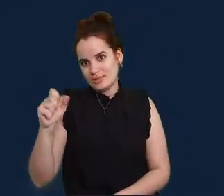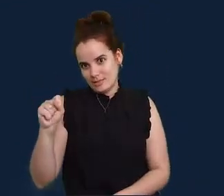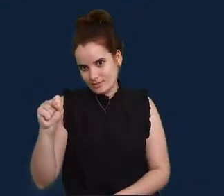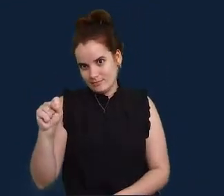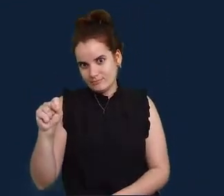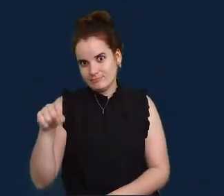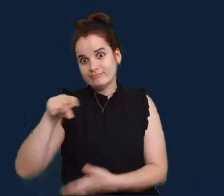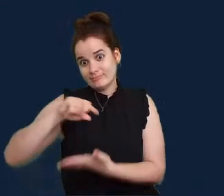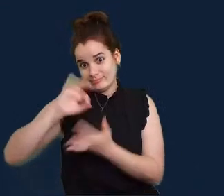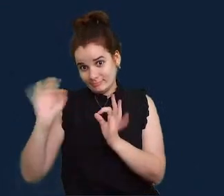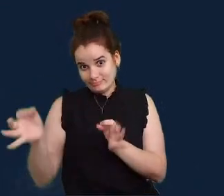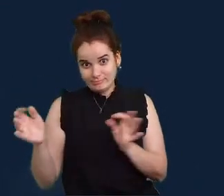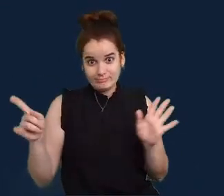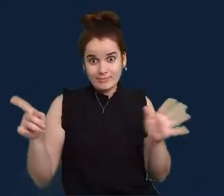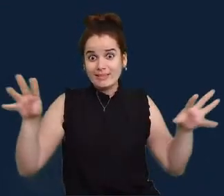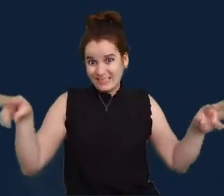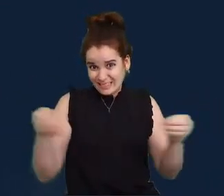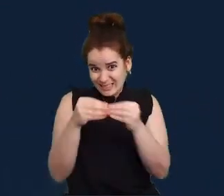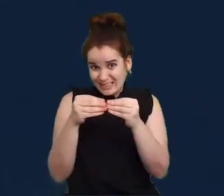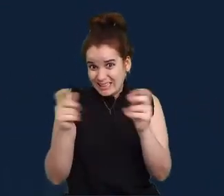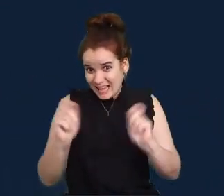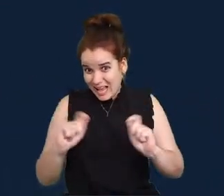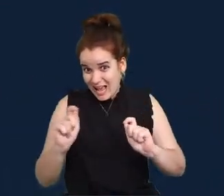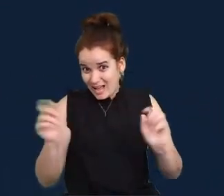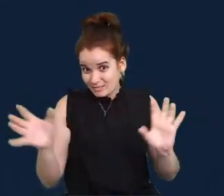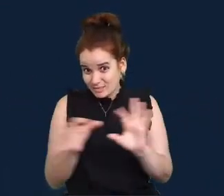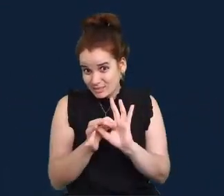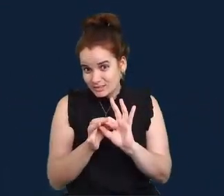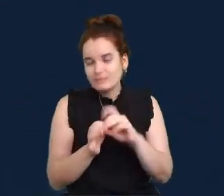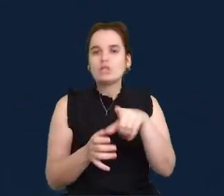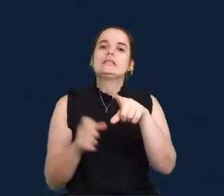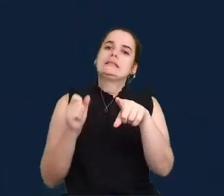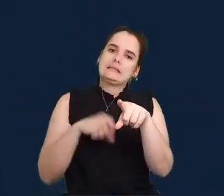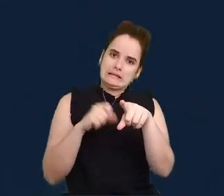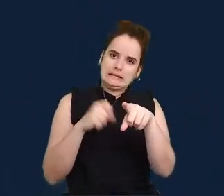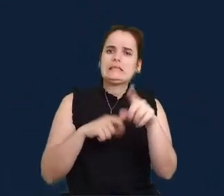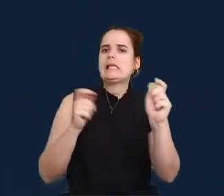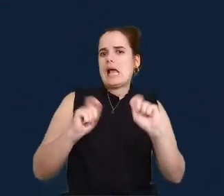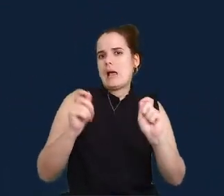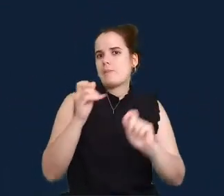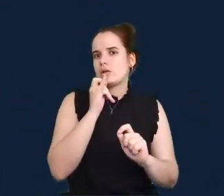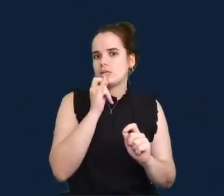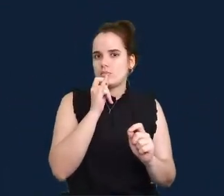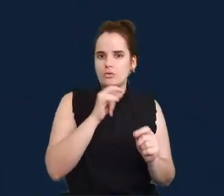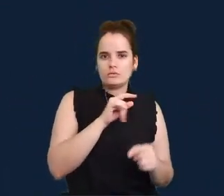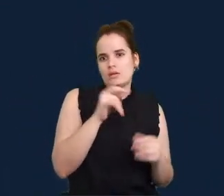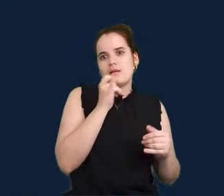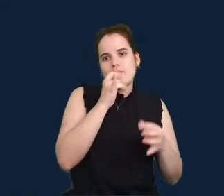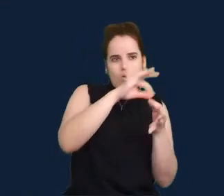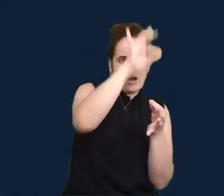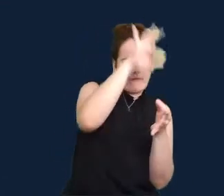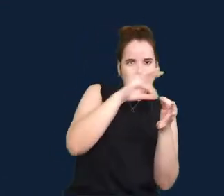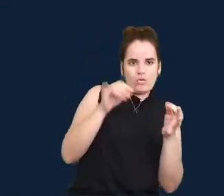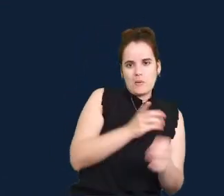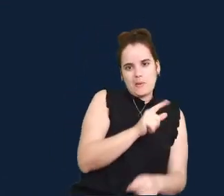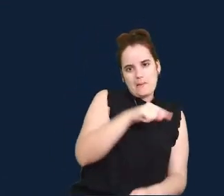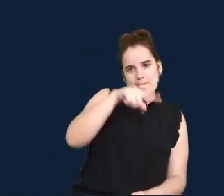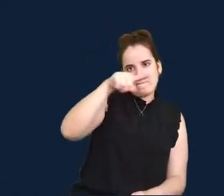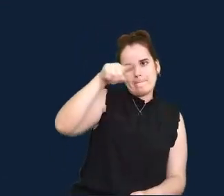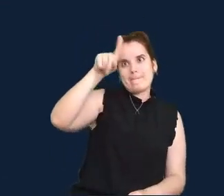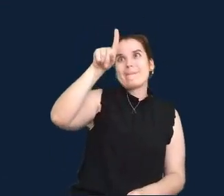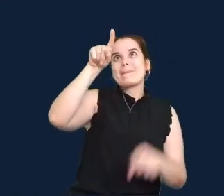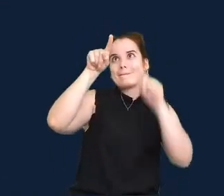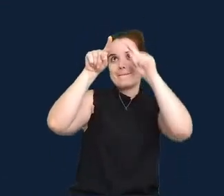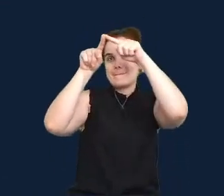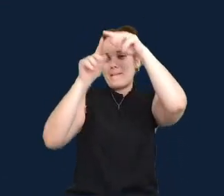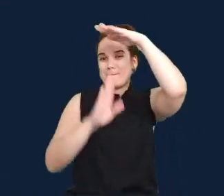example, that spike I might put in the chart, and on the like for the person who's not